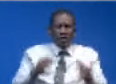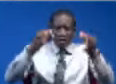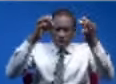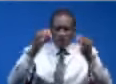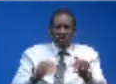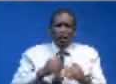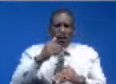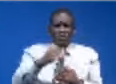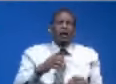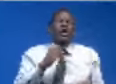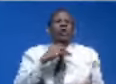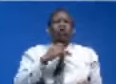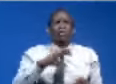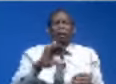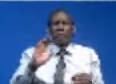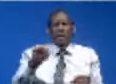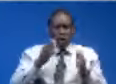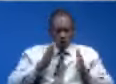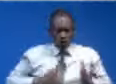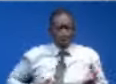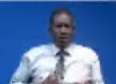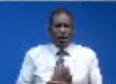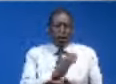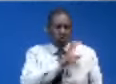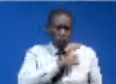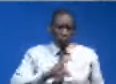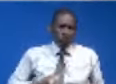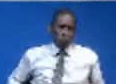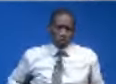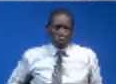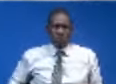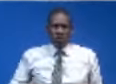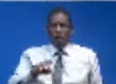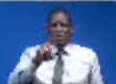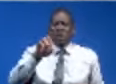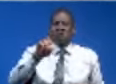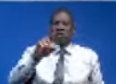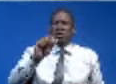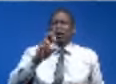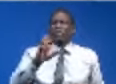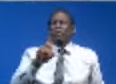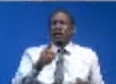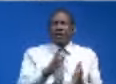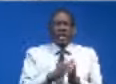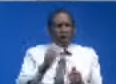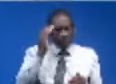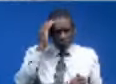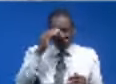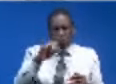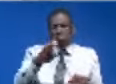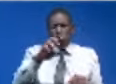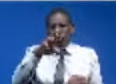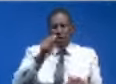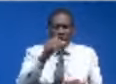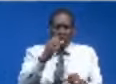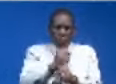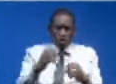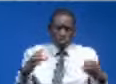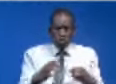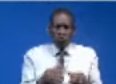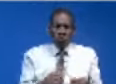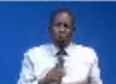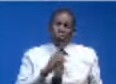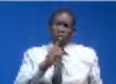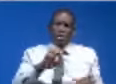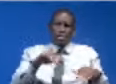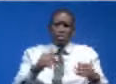a petition by the Kenya Human Rights Commission, David Karani and the Elimu Bora Working Group, who raised alarm over the